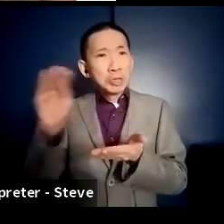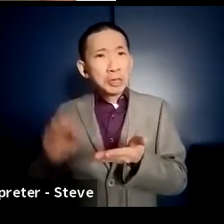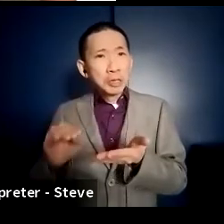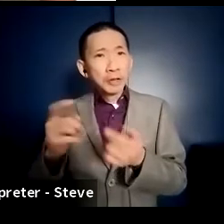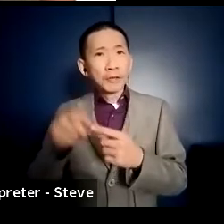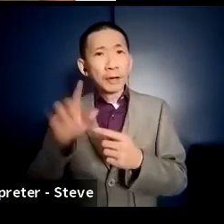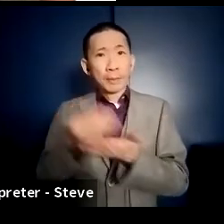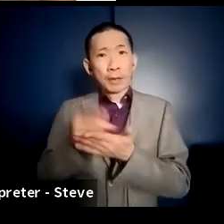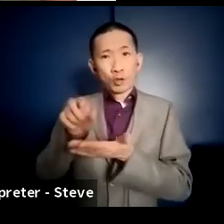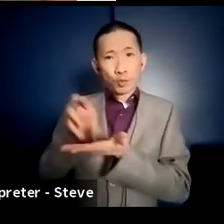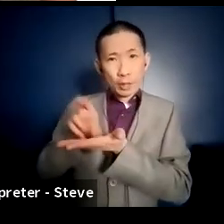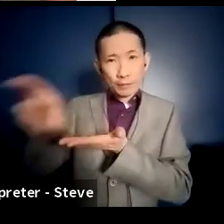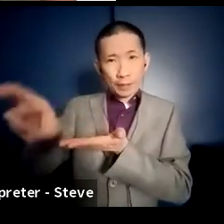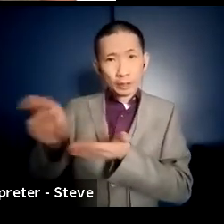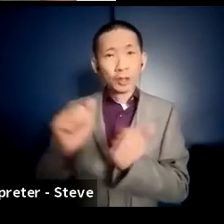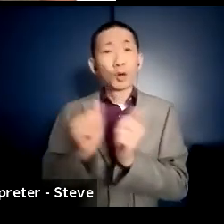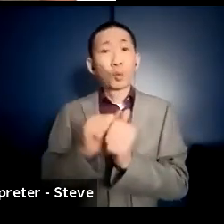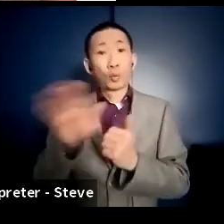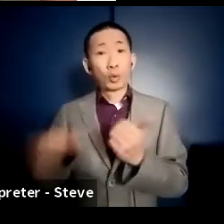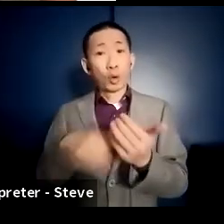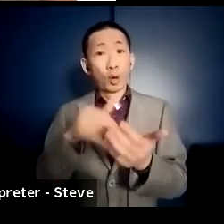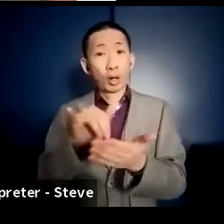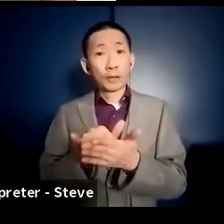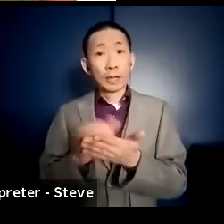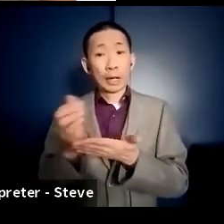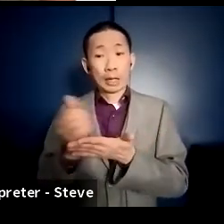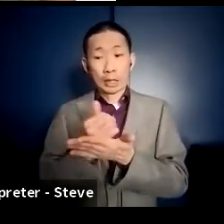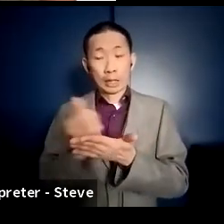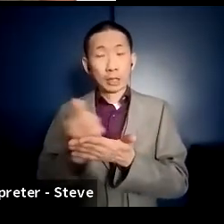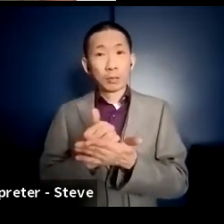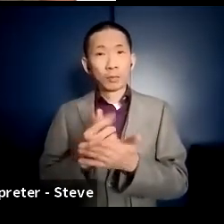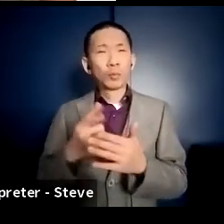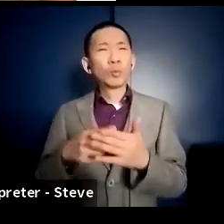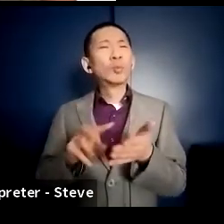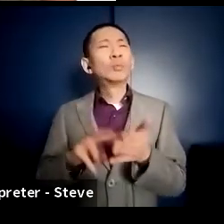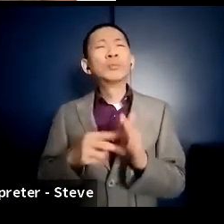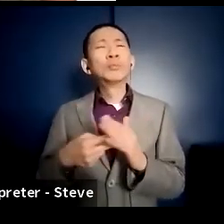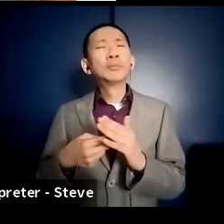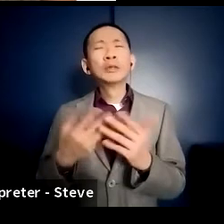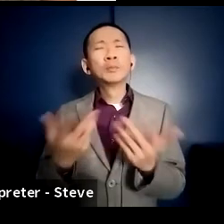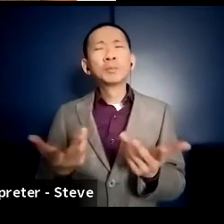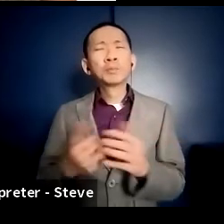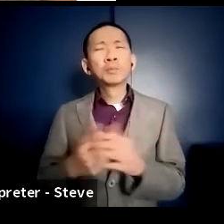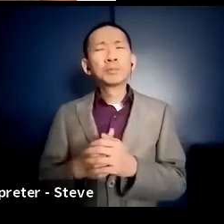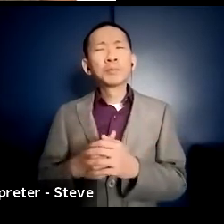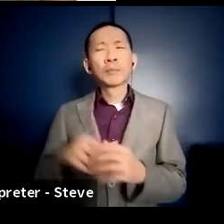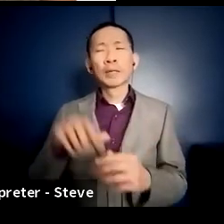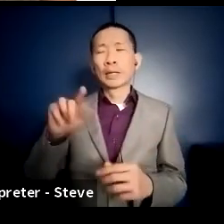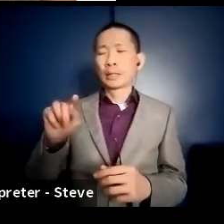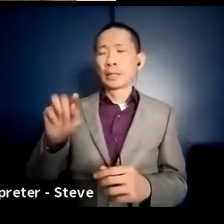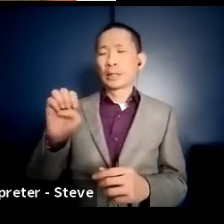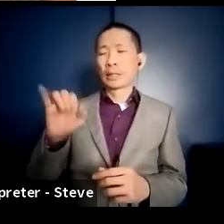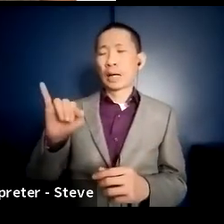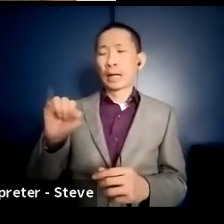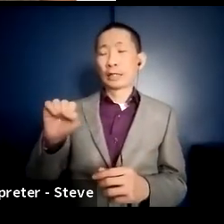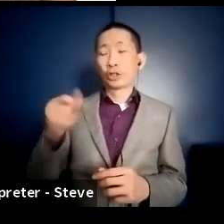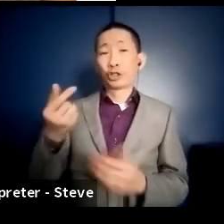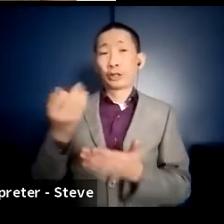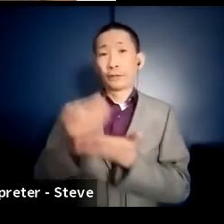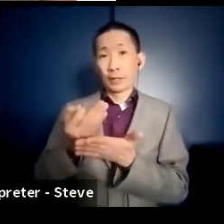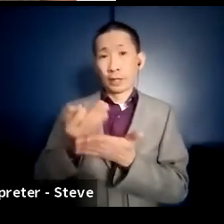put in. And with all of that income, what it means is that the TISG fund that has